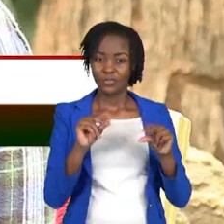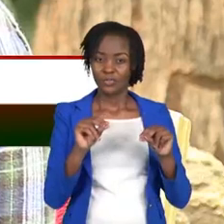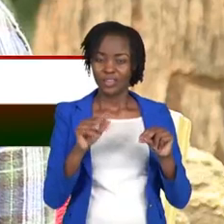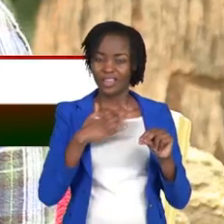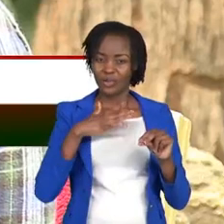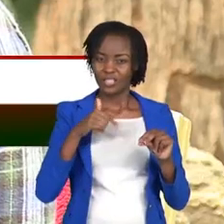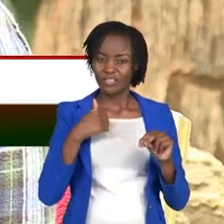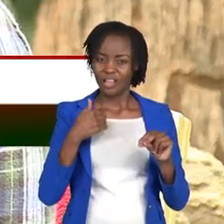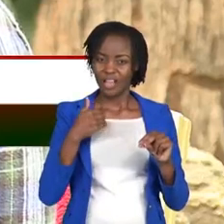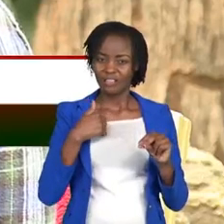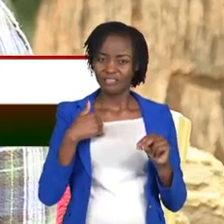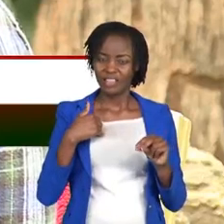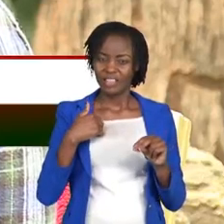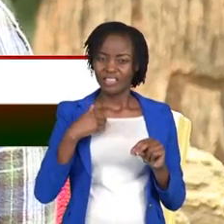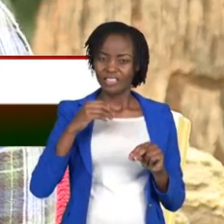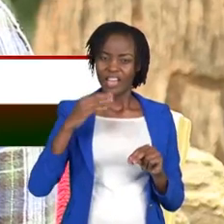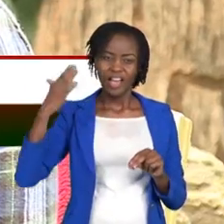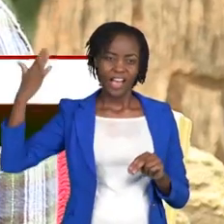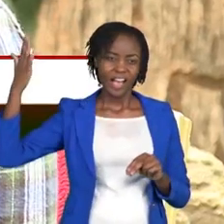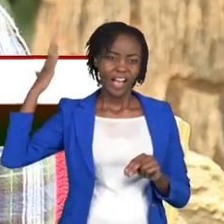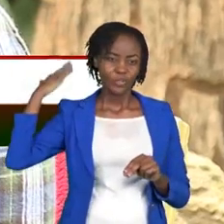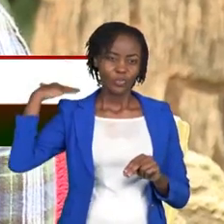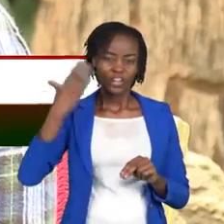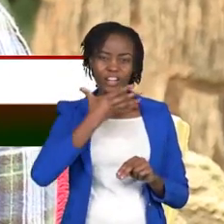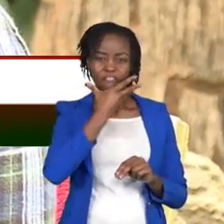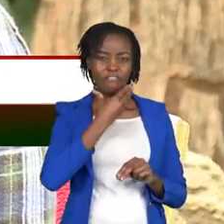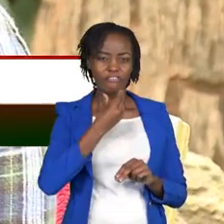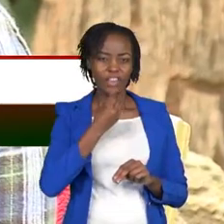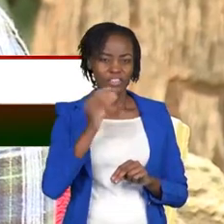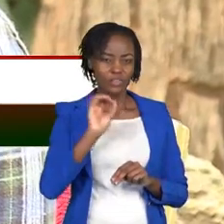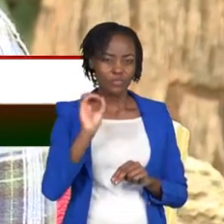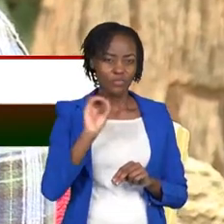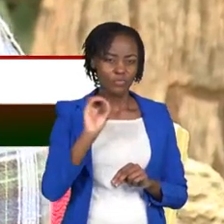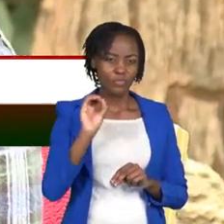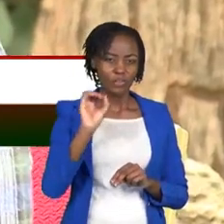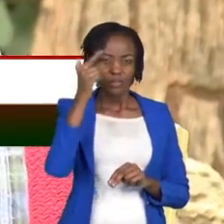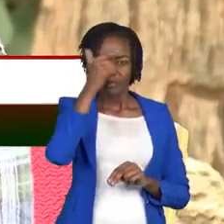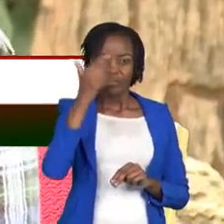fathers. Because fathers are a bit more responsible to their families.